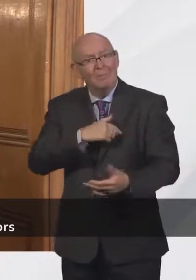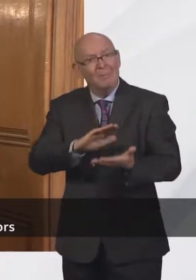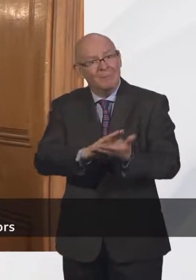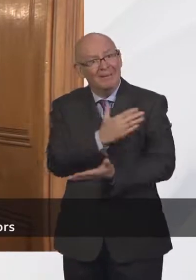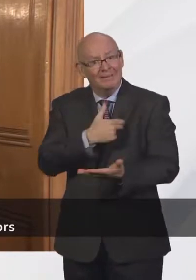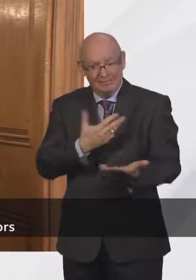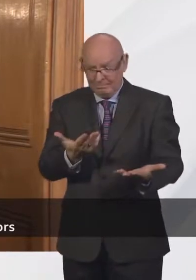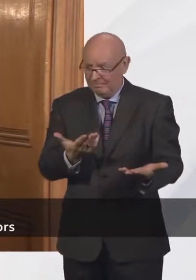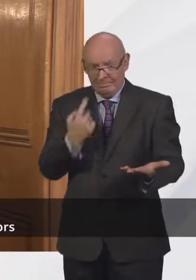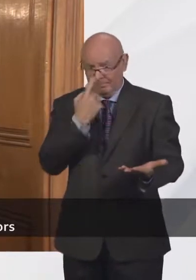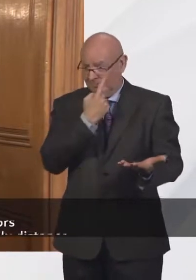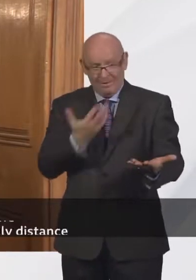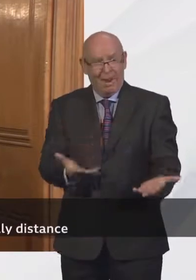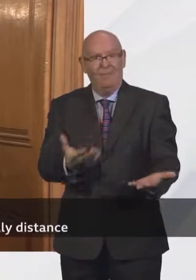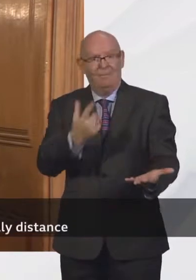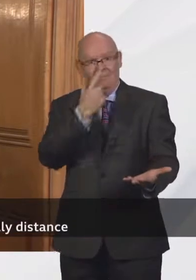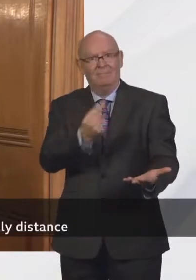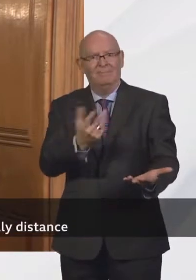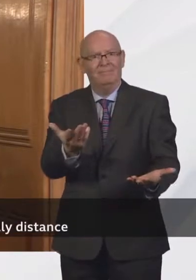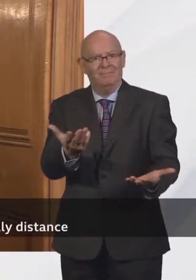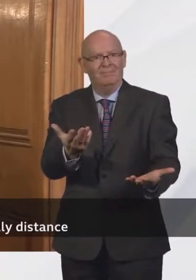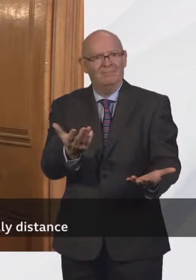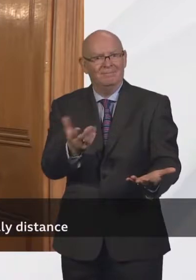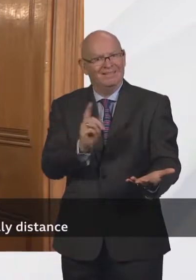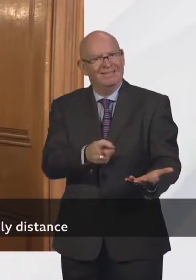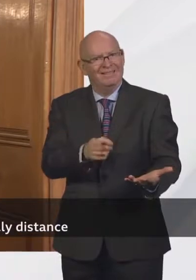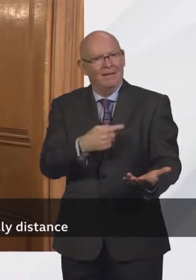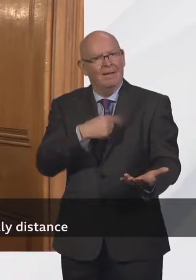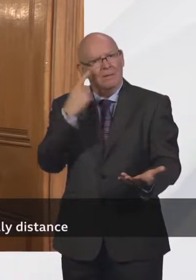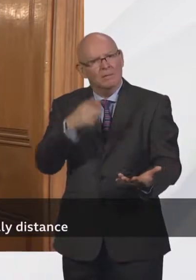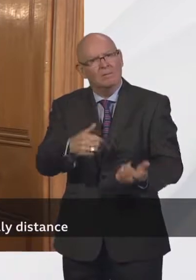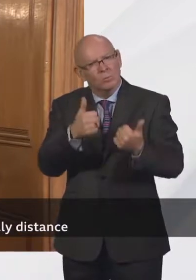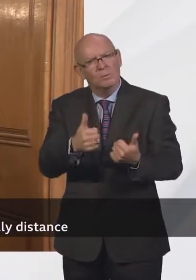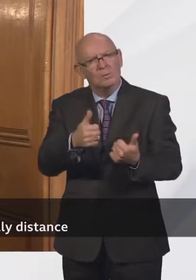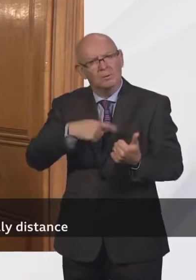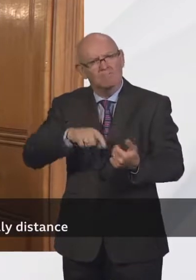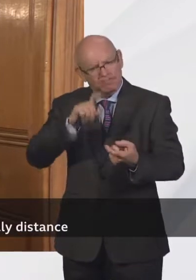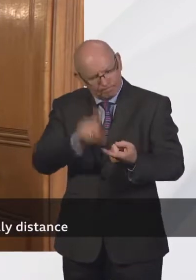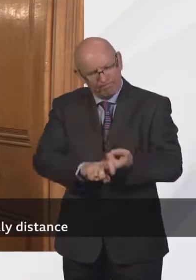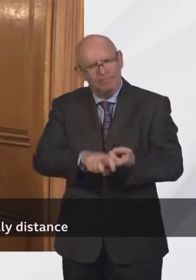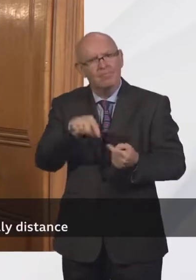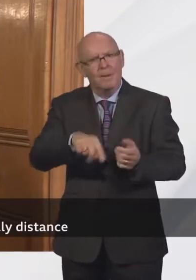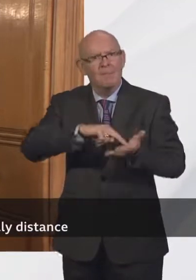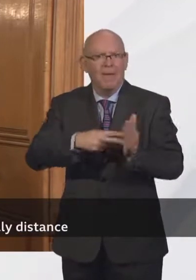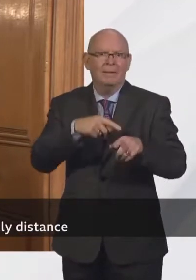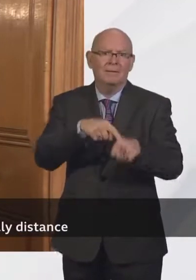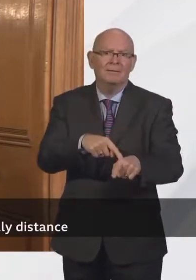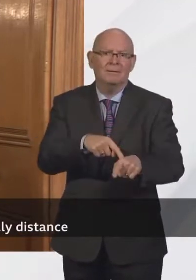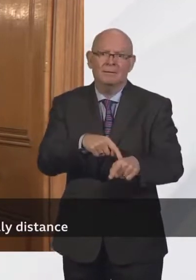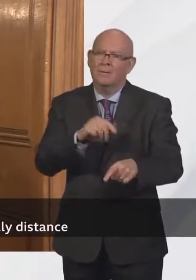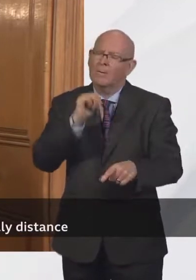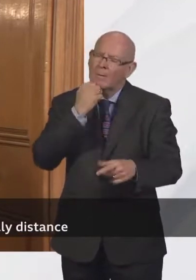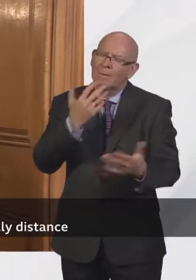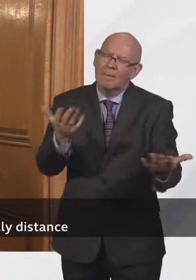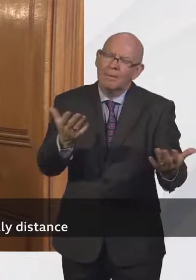from the whole pandemic. There's absolutely no doubt about that, and we will manage those as well as we